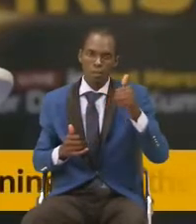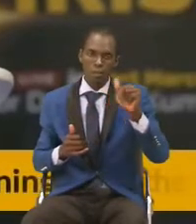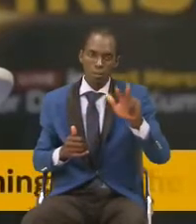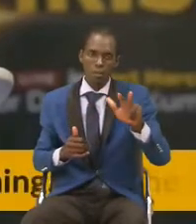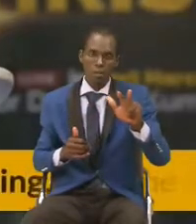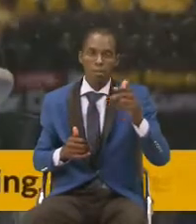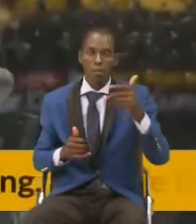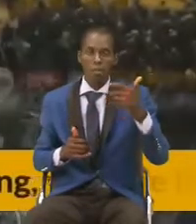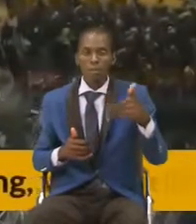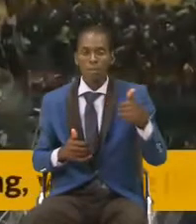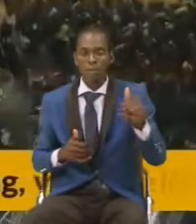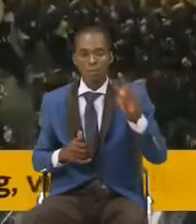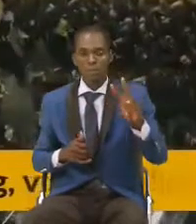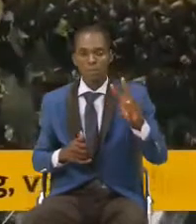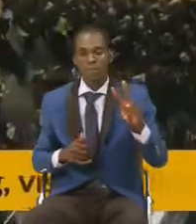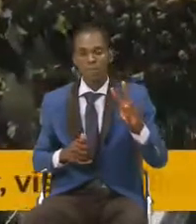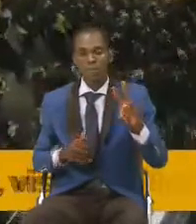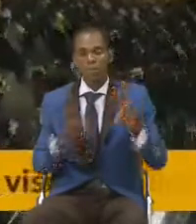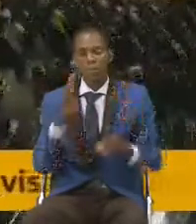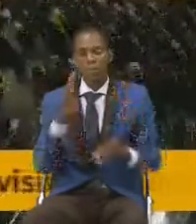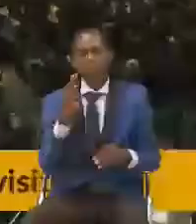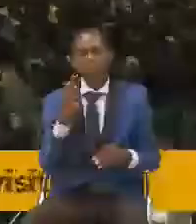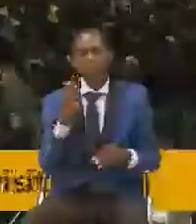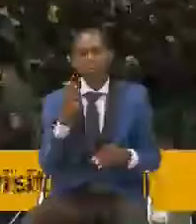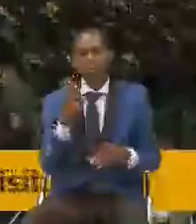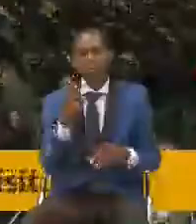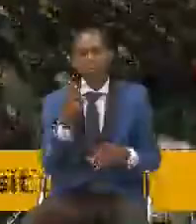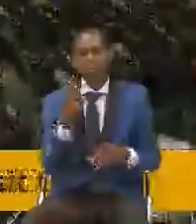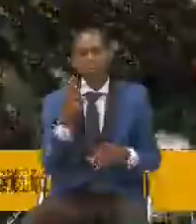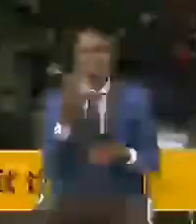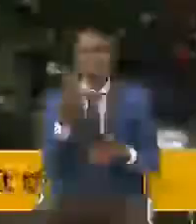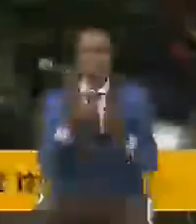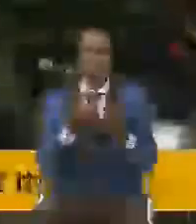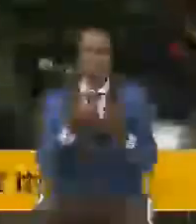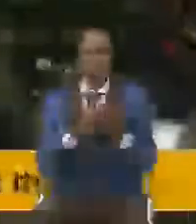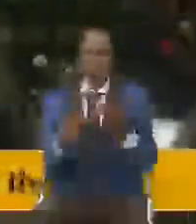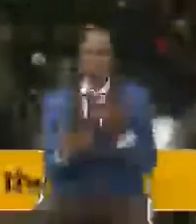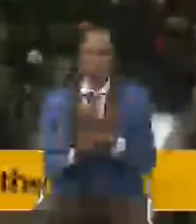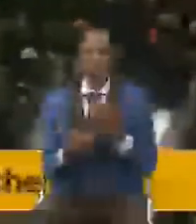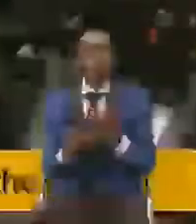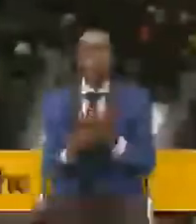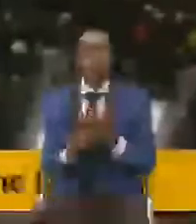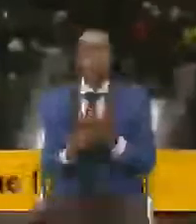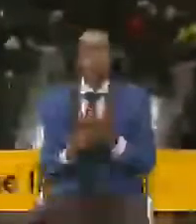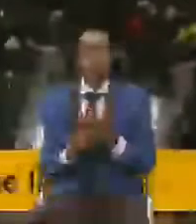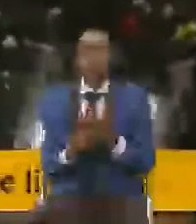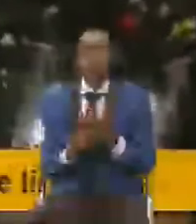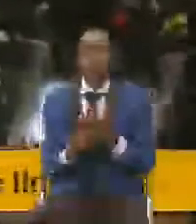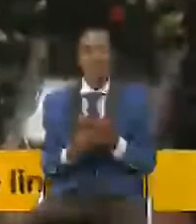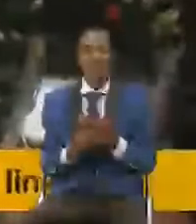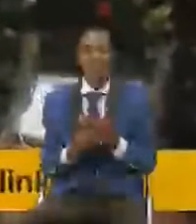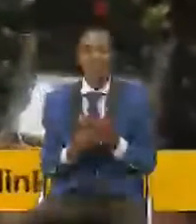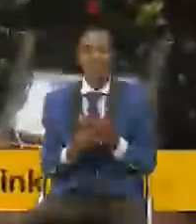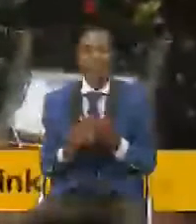own the 13th of November, 2021. Please cancel us, hasten up.